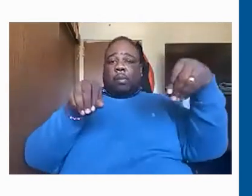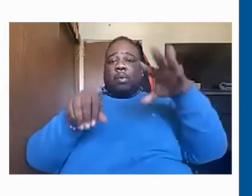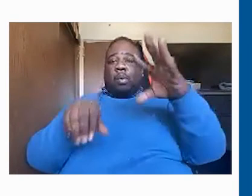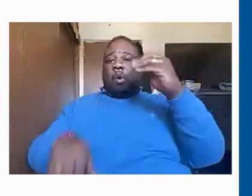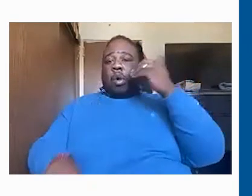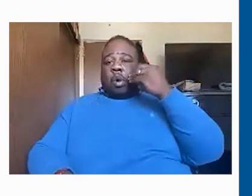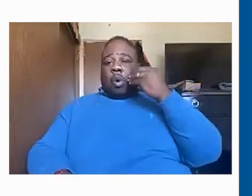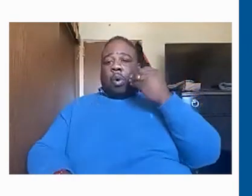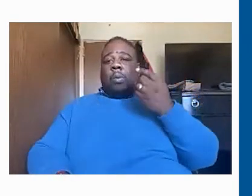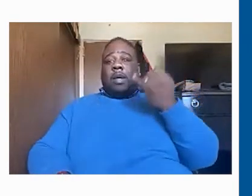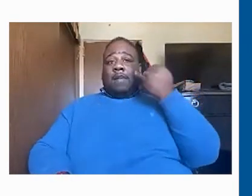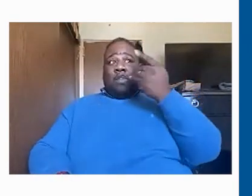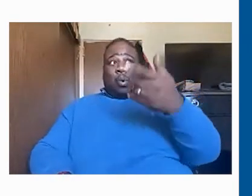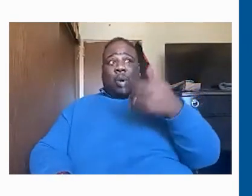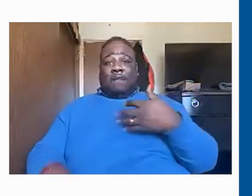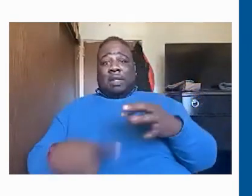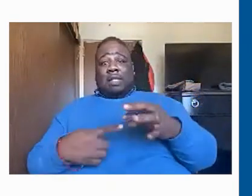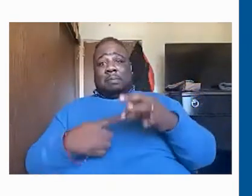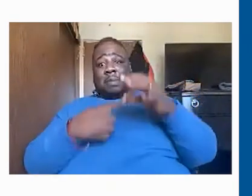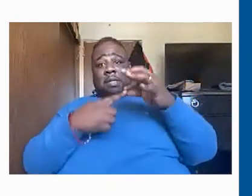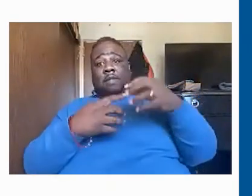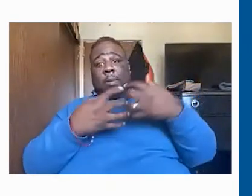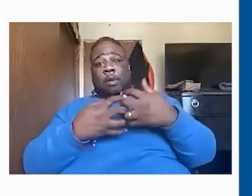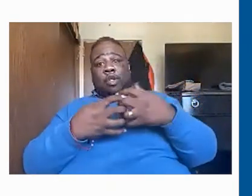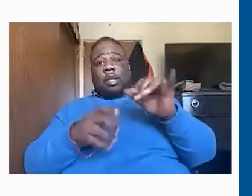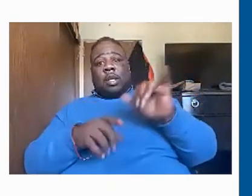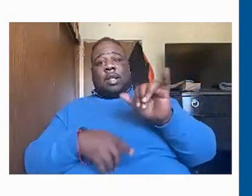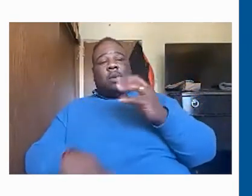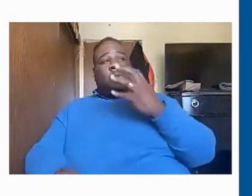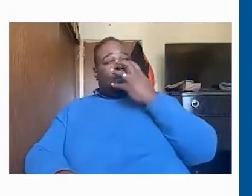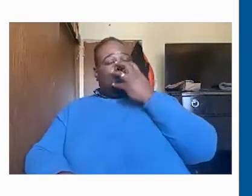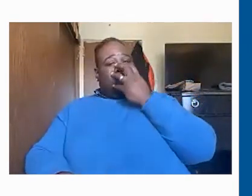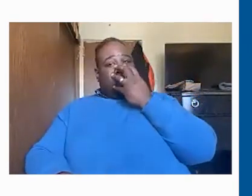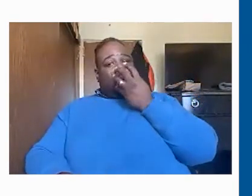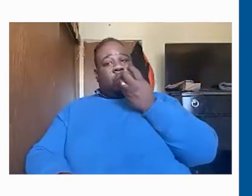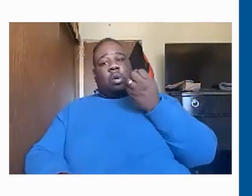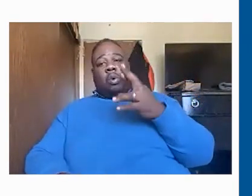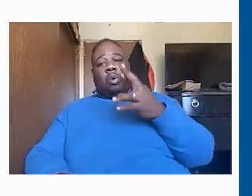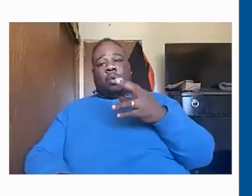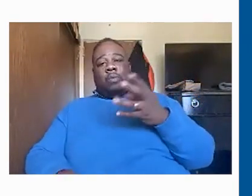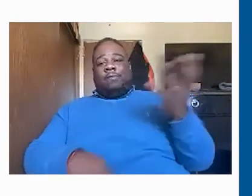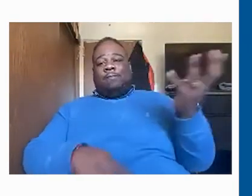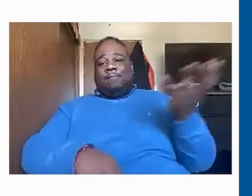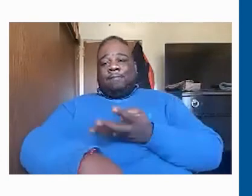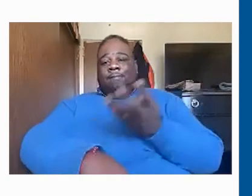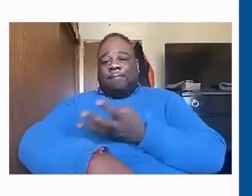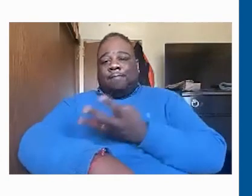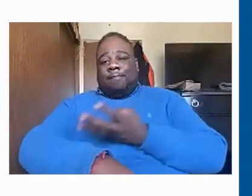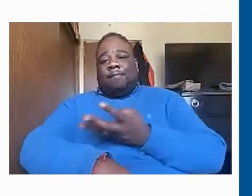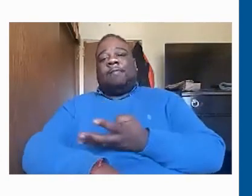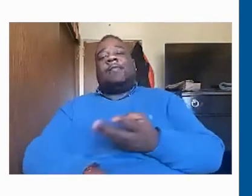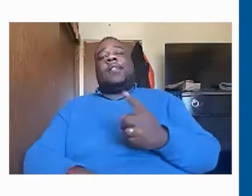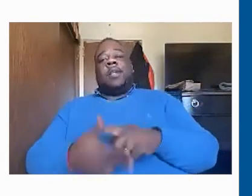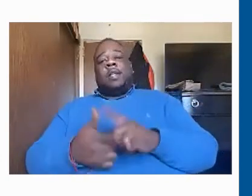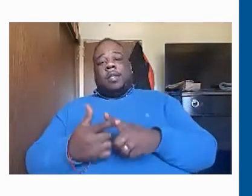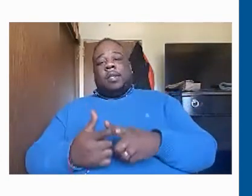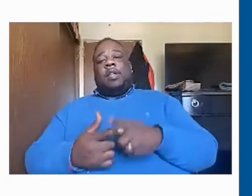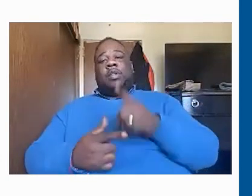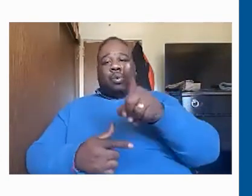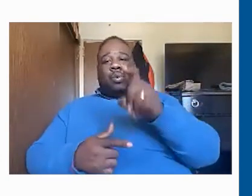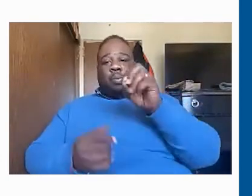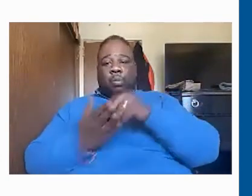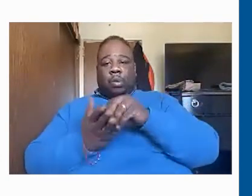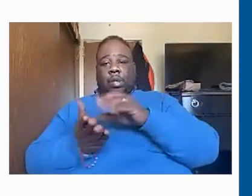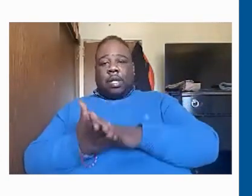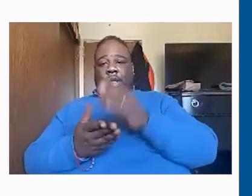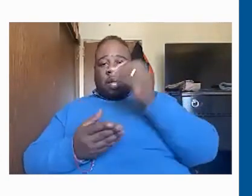other certain type of equipment, maybe even sleep apnea machines. So that information is also in the app.